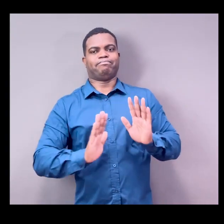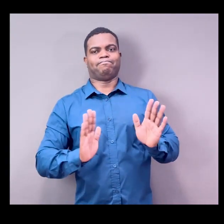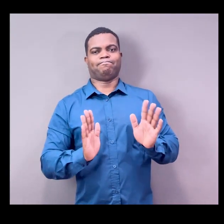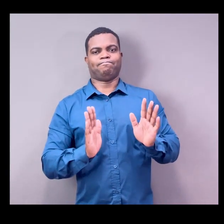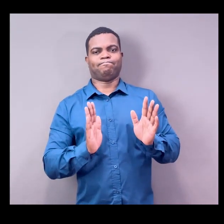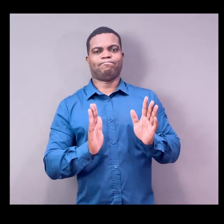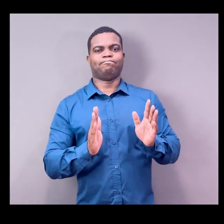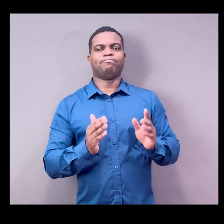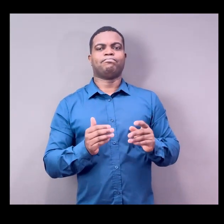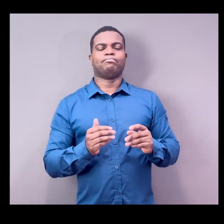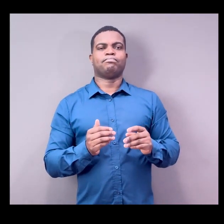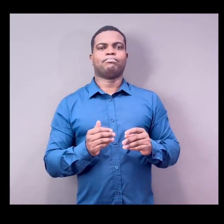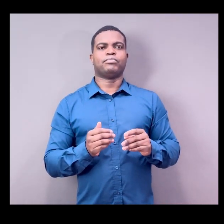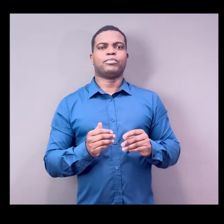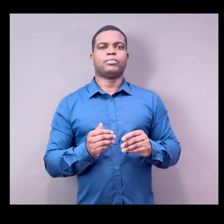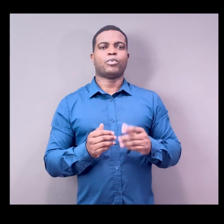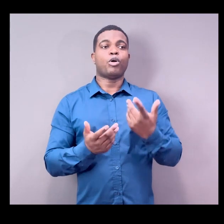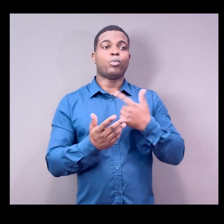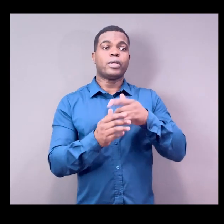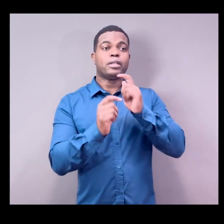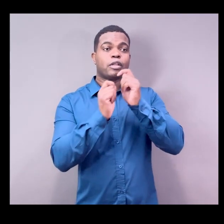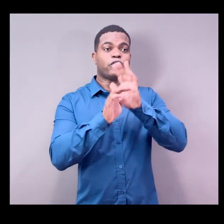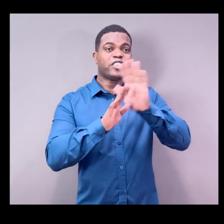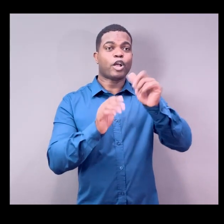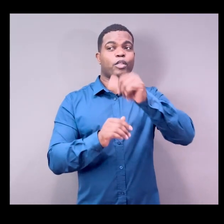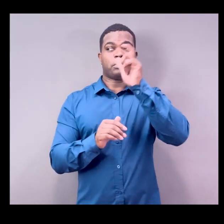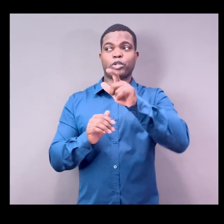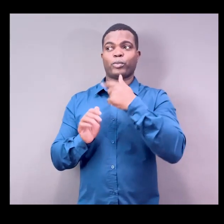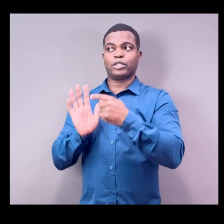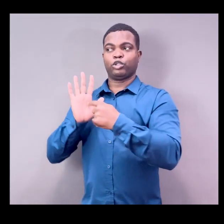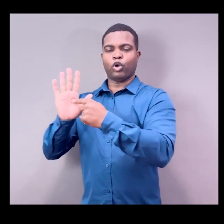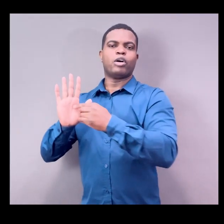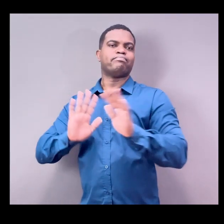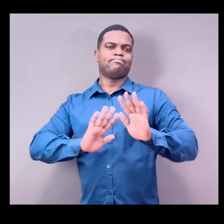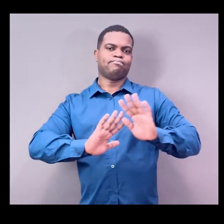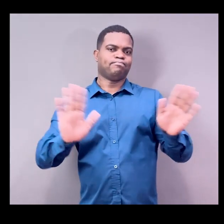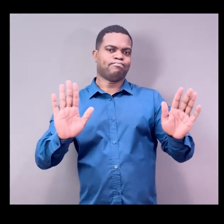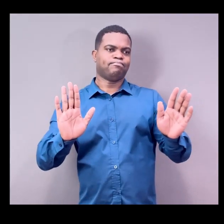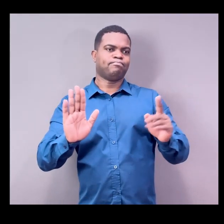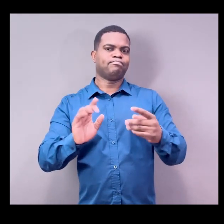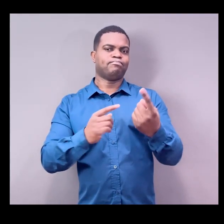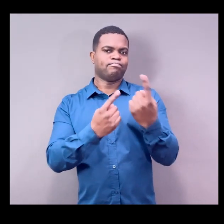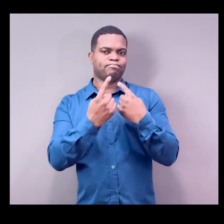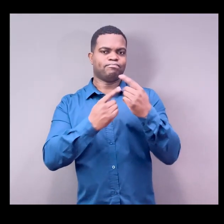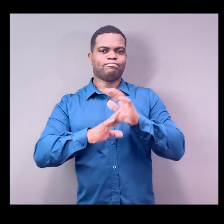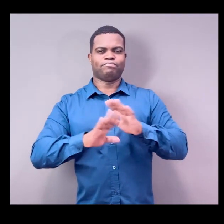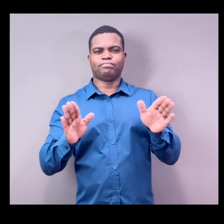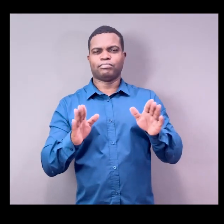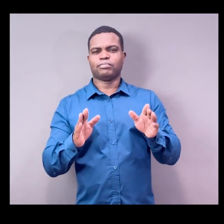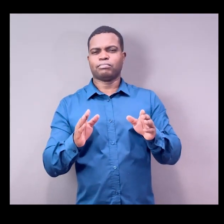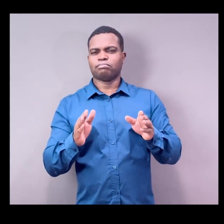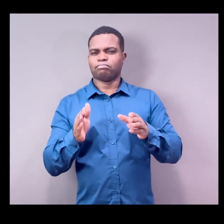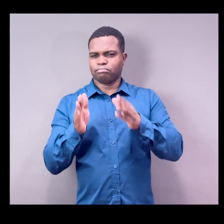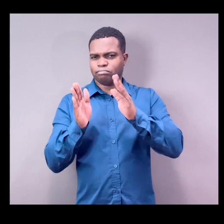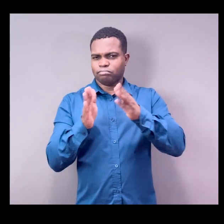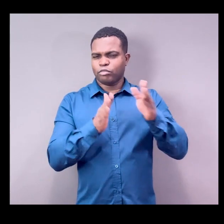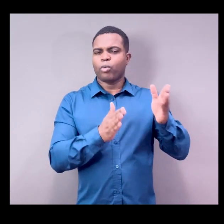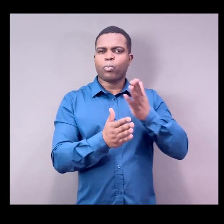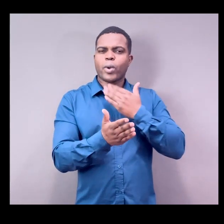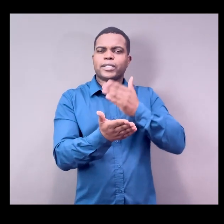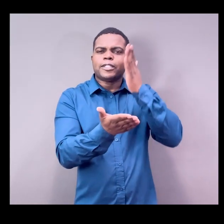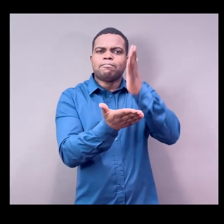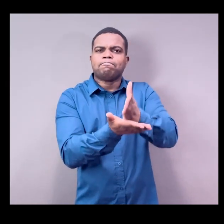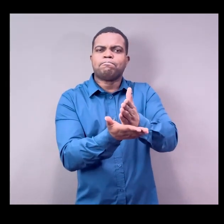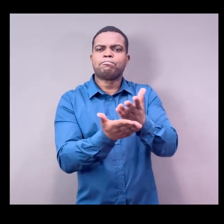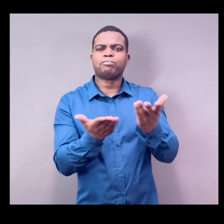not going to be showing it to another person. We are only using it to design our project, or to make sure